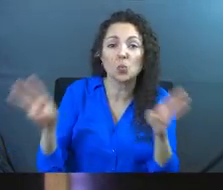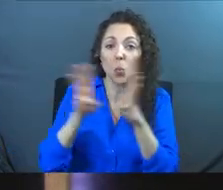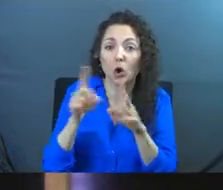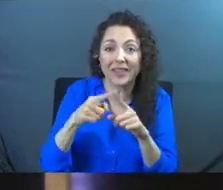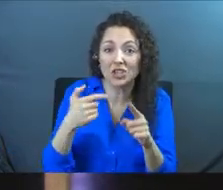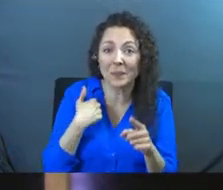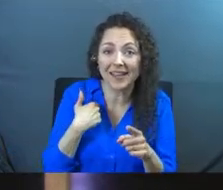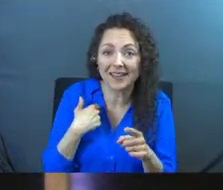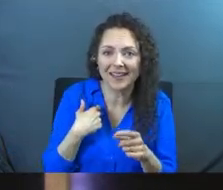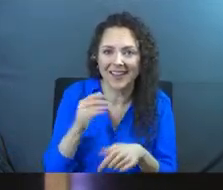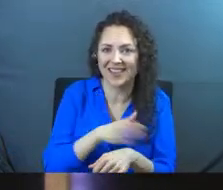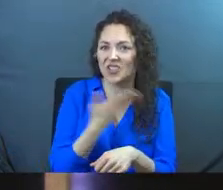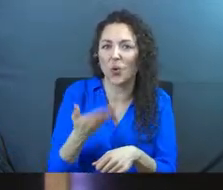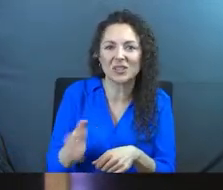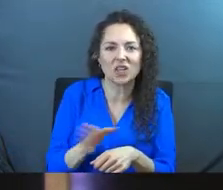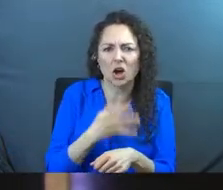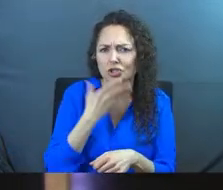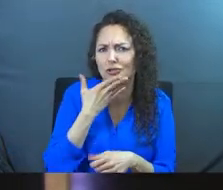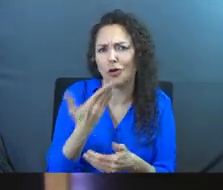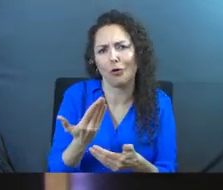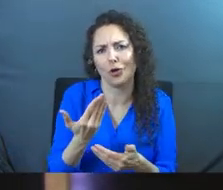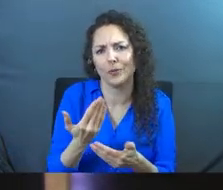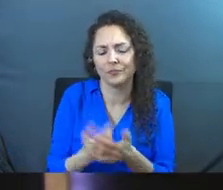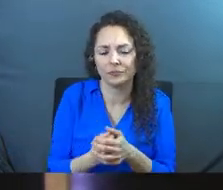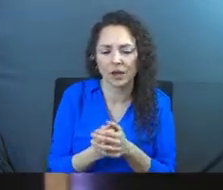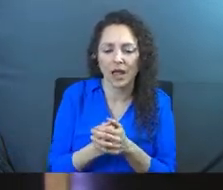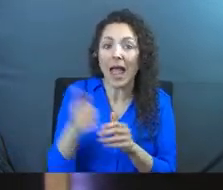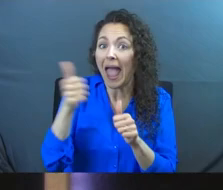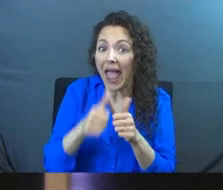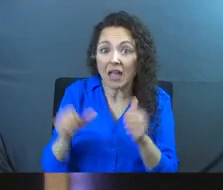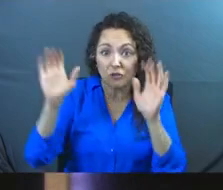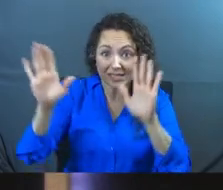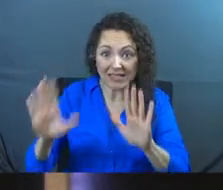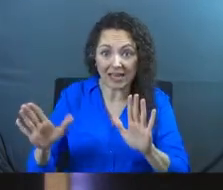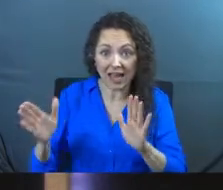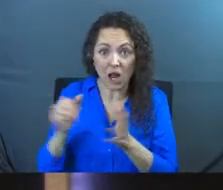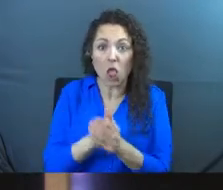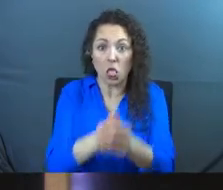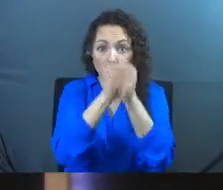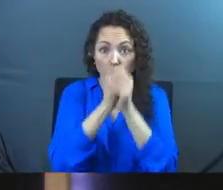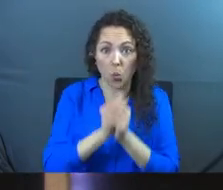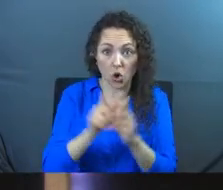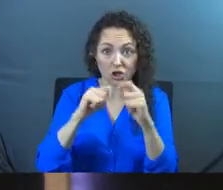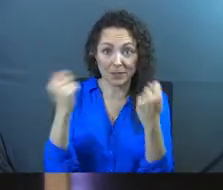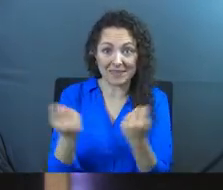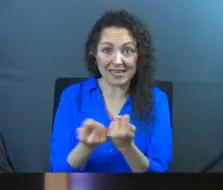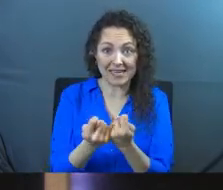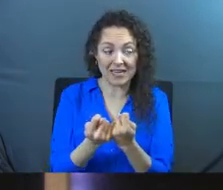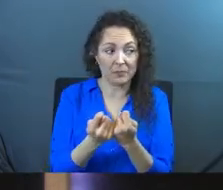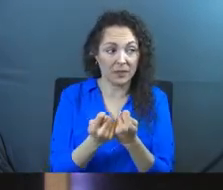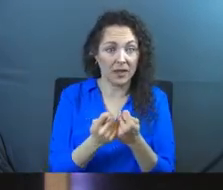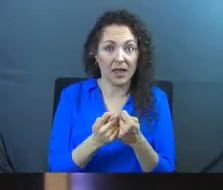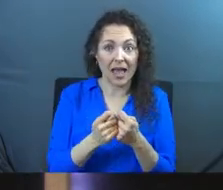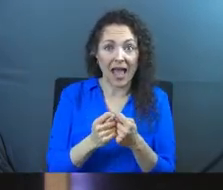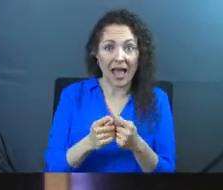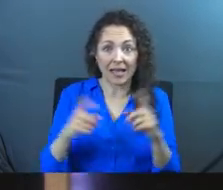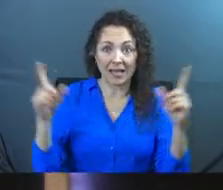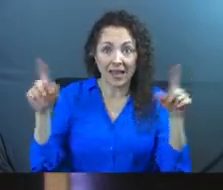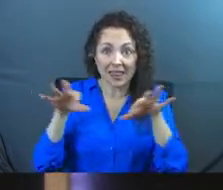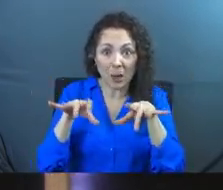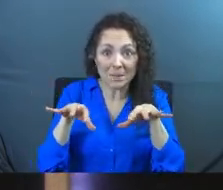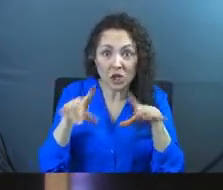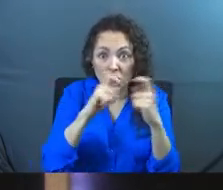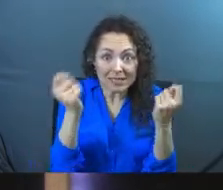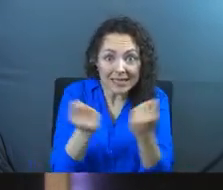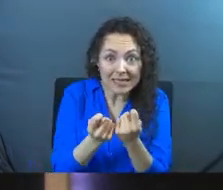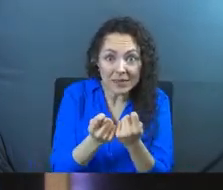And then every single Sunday, I don't know if you know this, but every single Sunday, the worship team and the tech team gather back in a room over here, and they sing a song, and